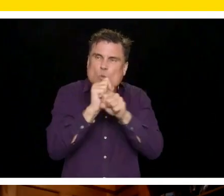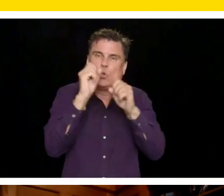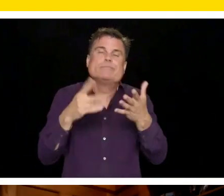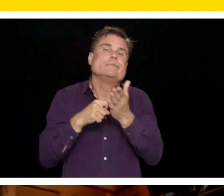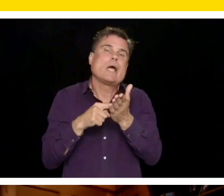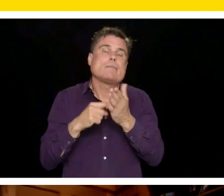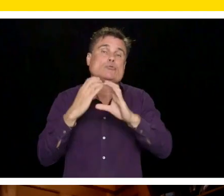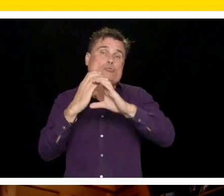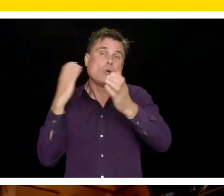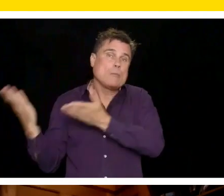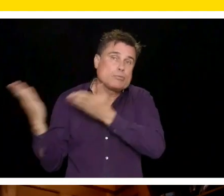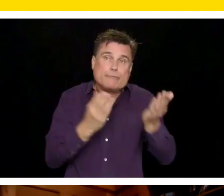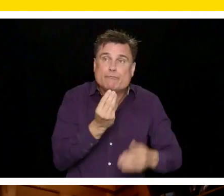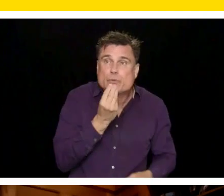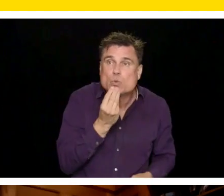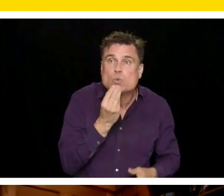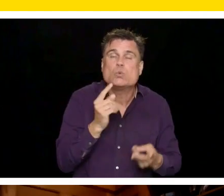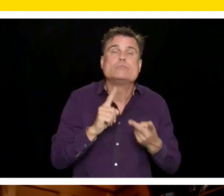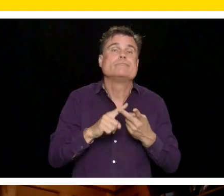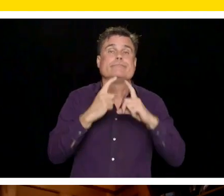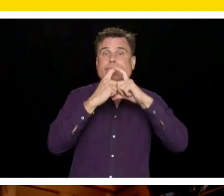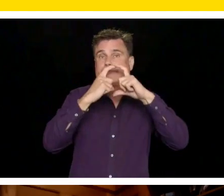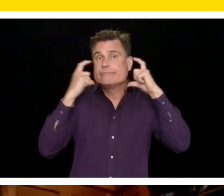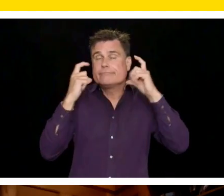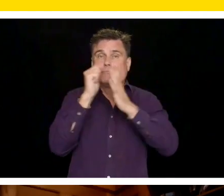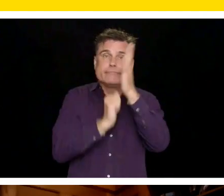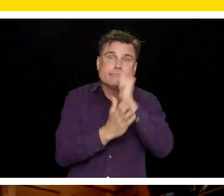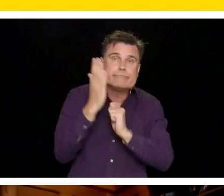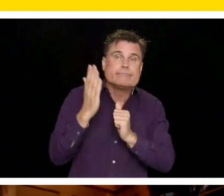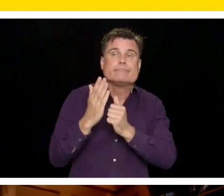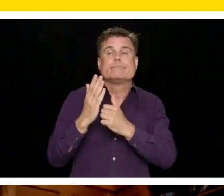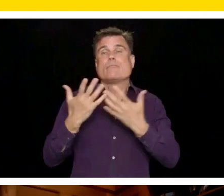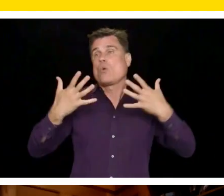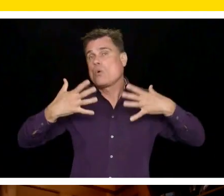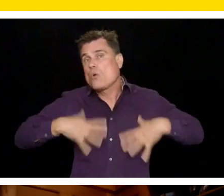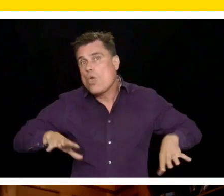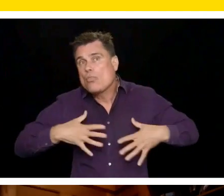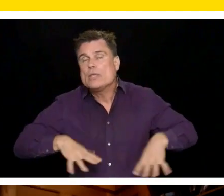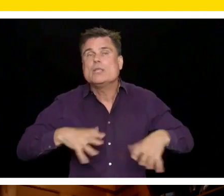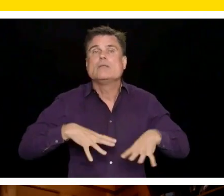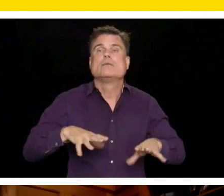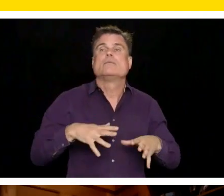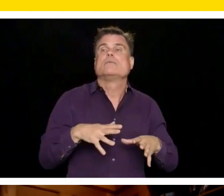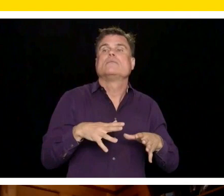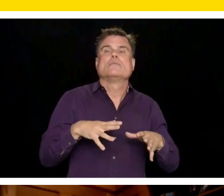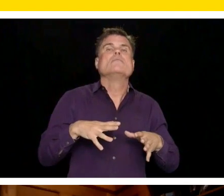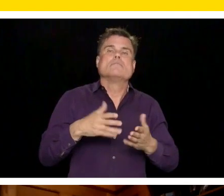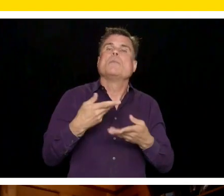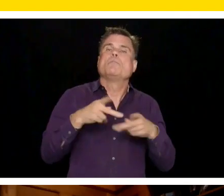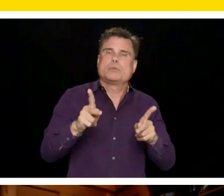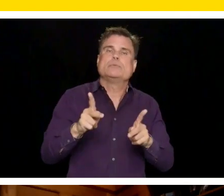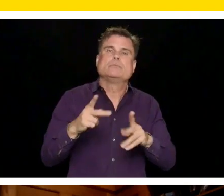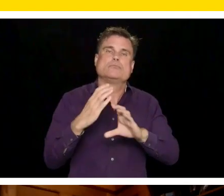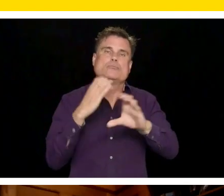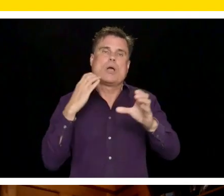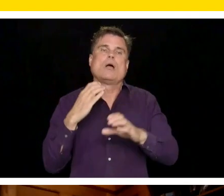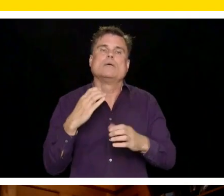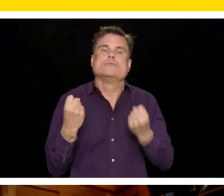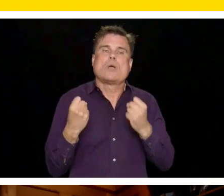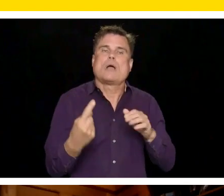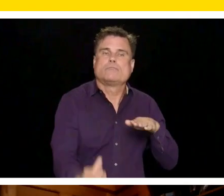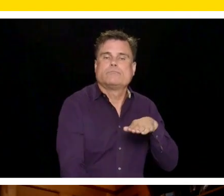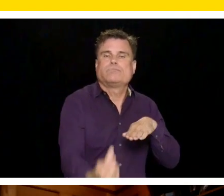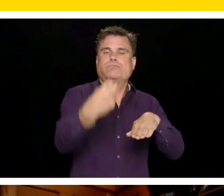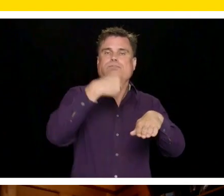that we need, that's going across the border in terms of trade. But we